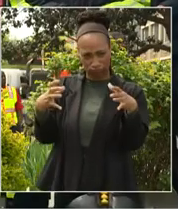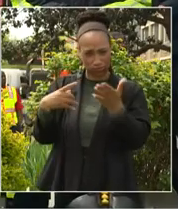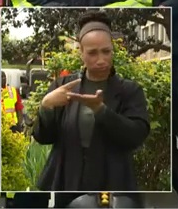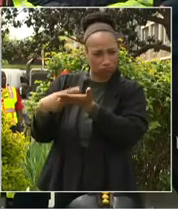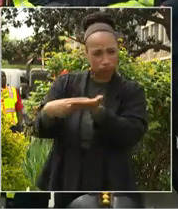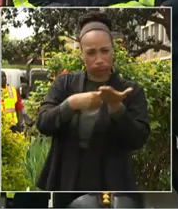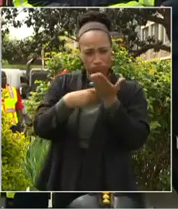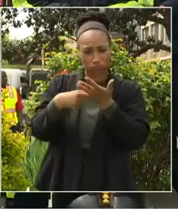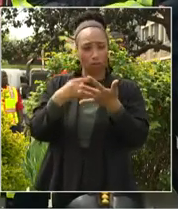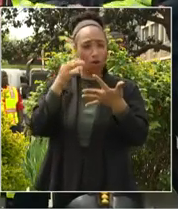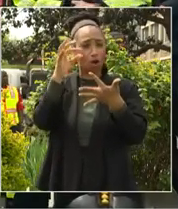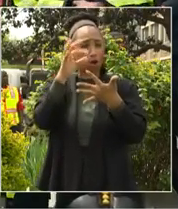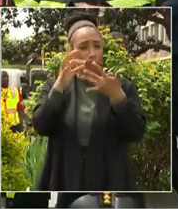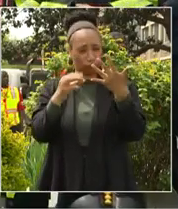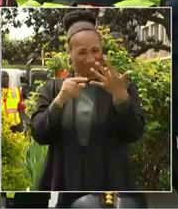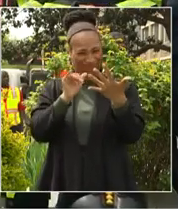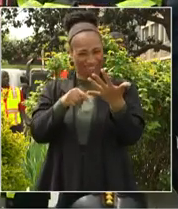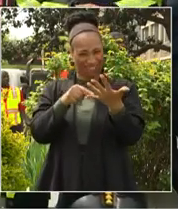this kind of,